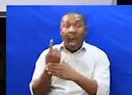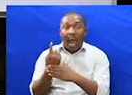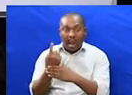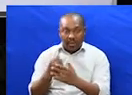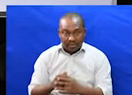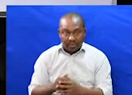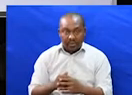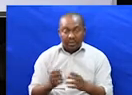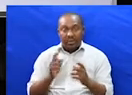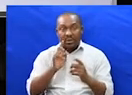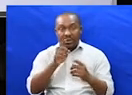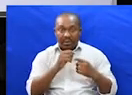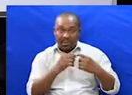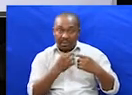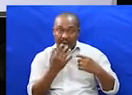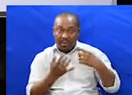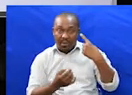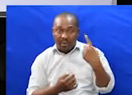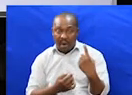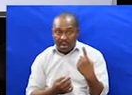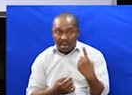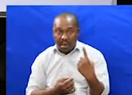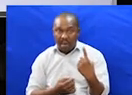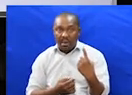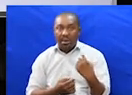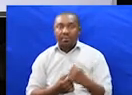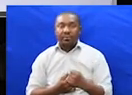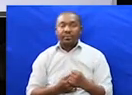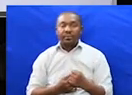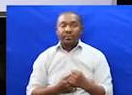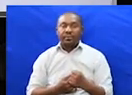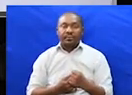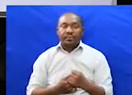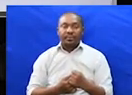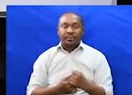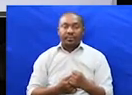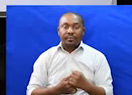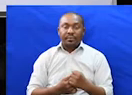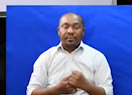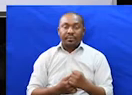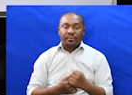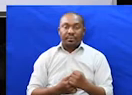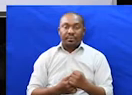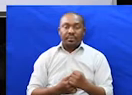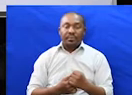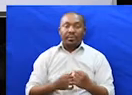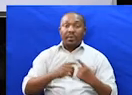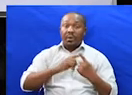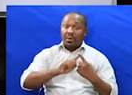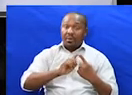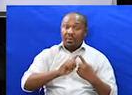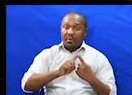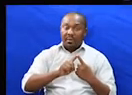are number one, my dear student. Number one, my dear student. The first is